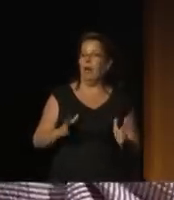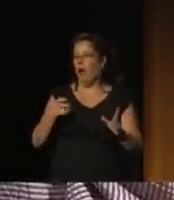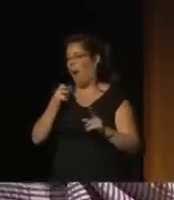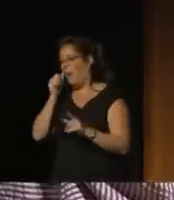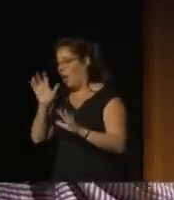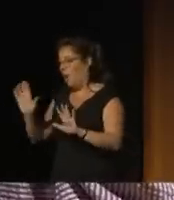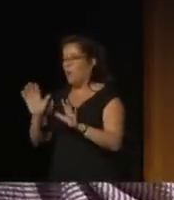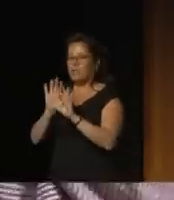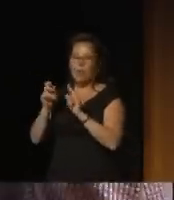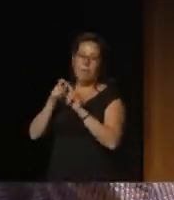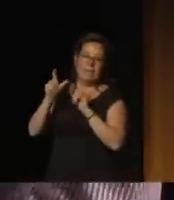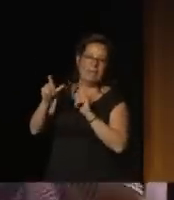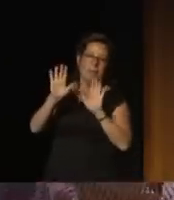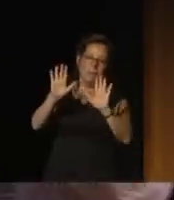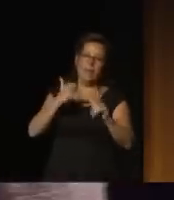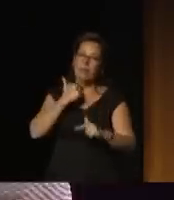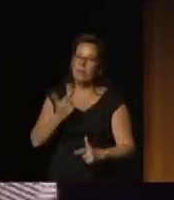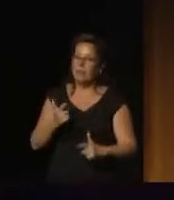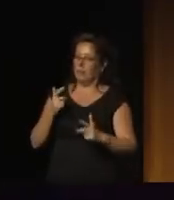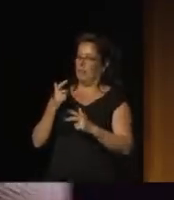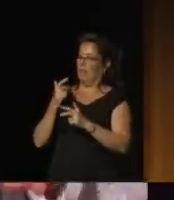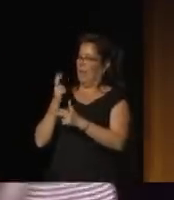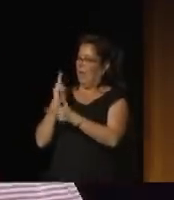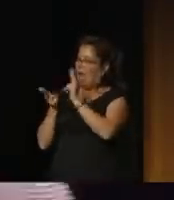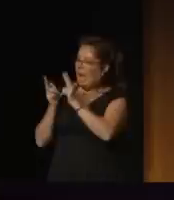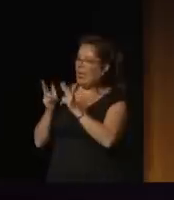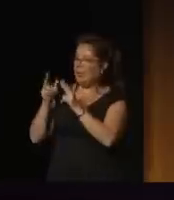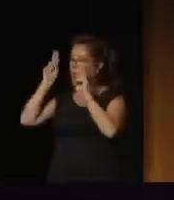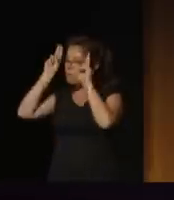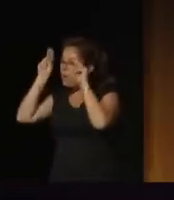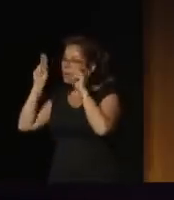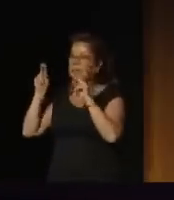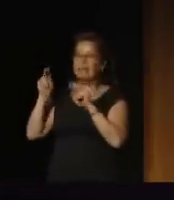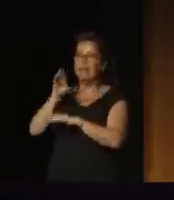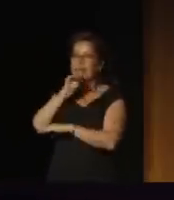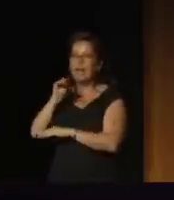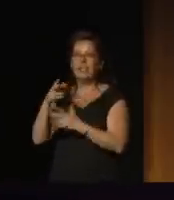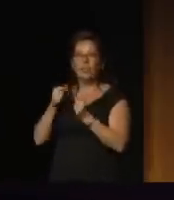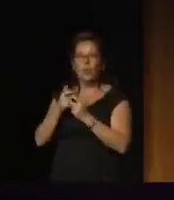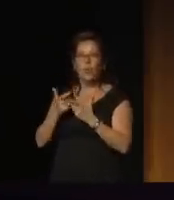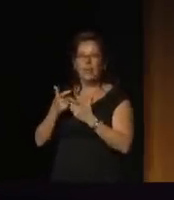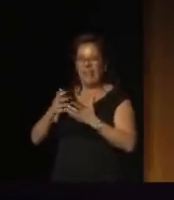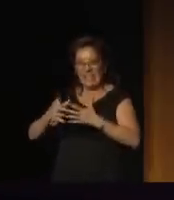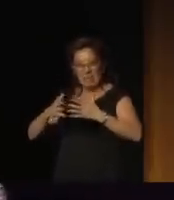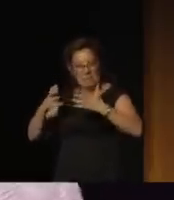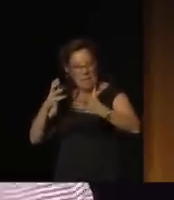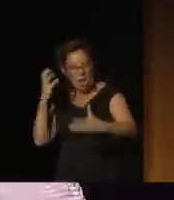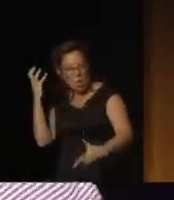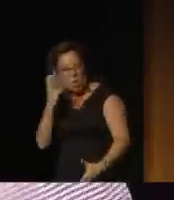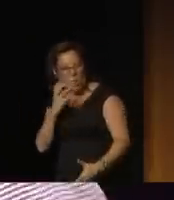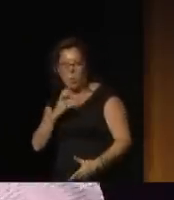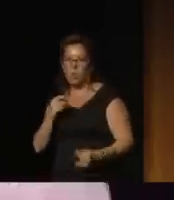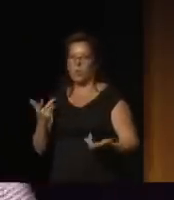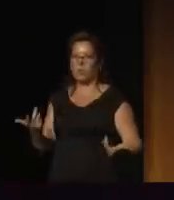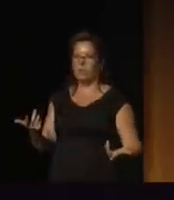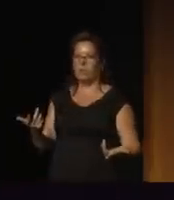you are going to, but no one hunts, you know, rabbits or whatever they eat with these guns. They use a long gun, a rifle, which you